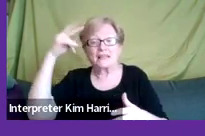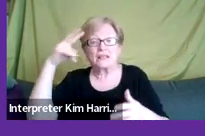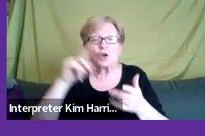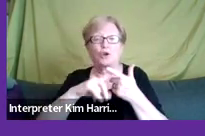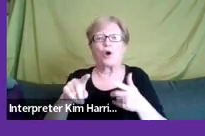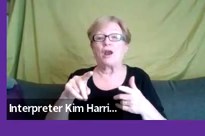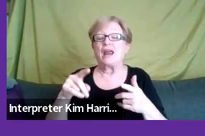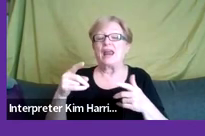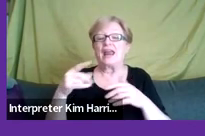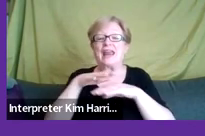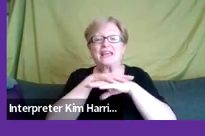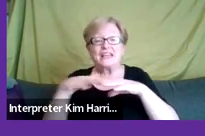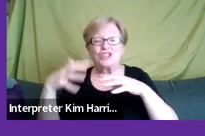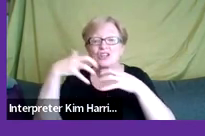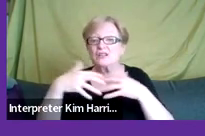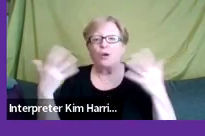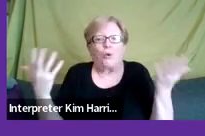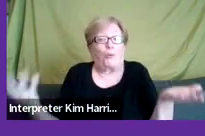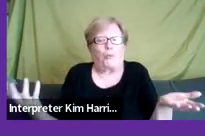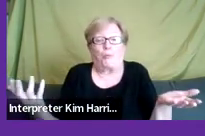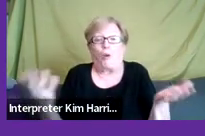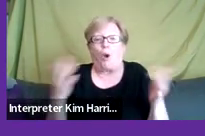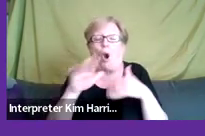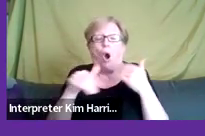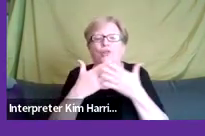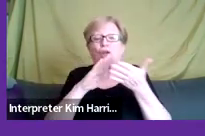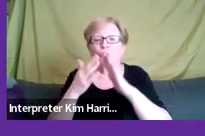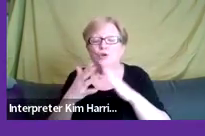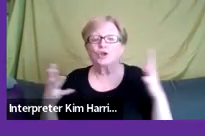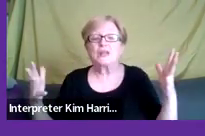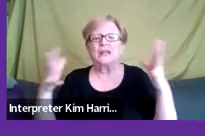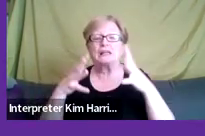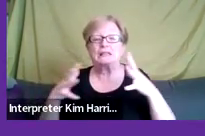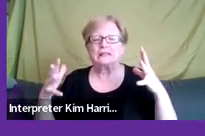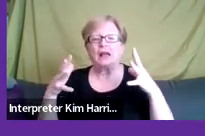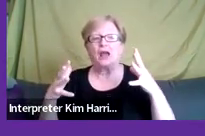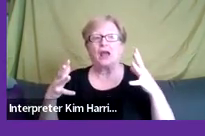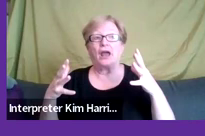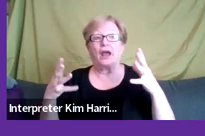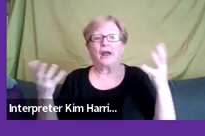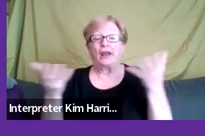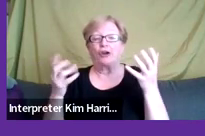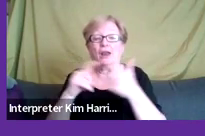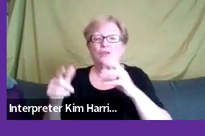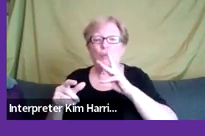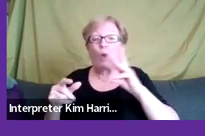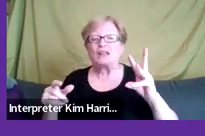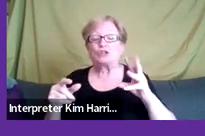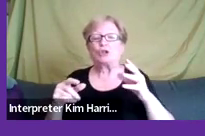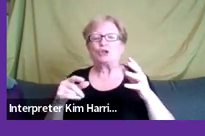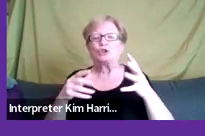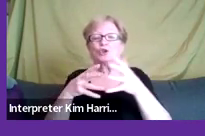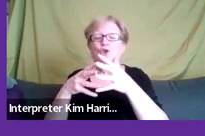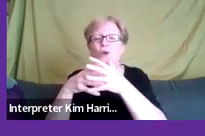indigenous. But the communities all exist within this Western United States